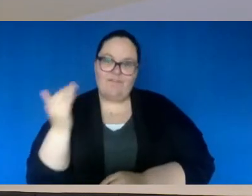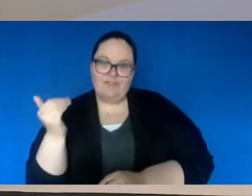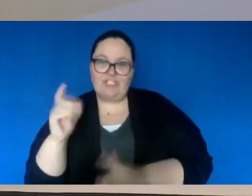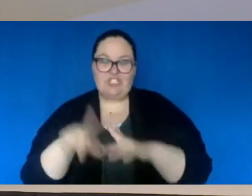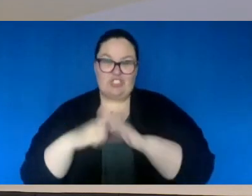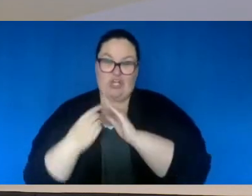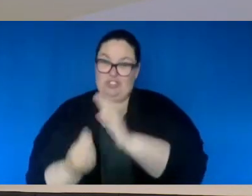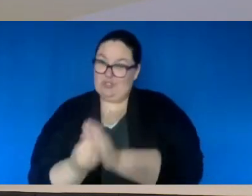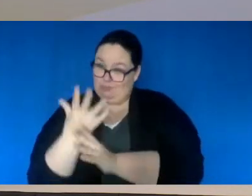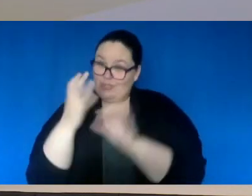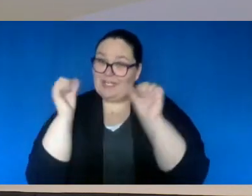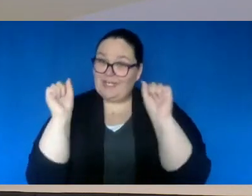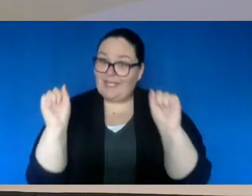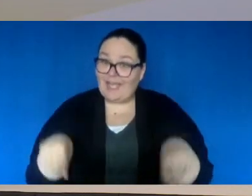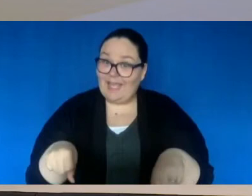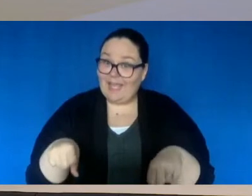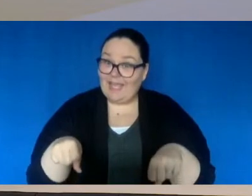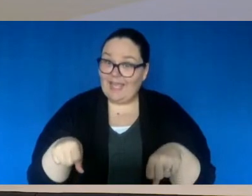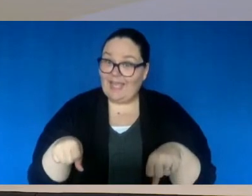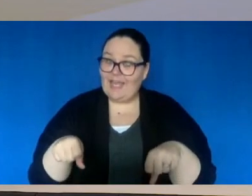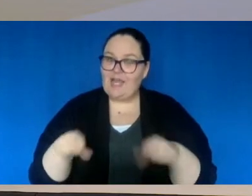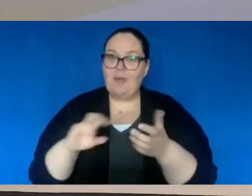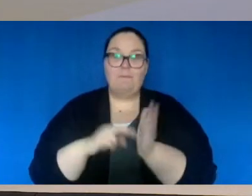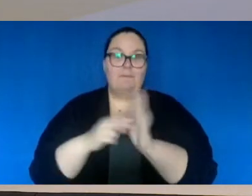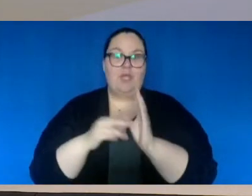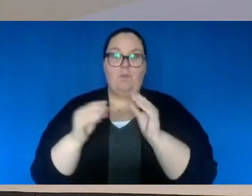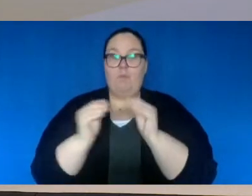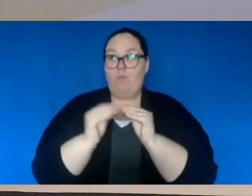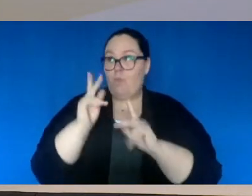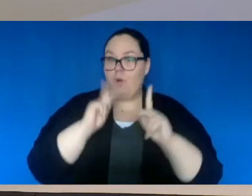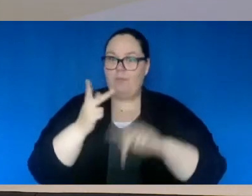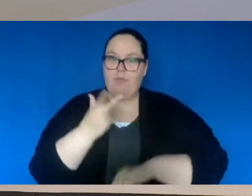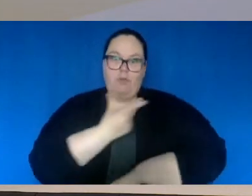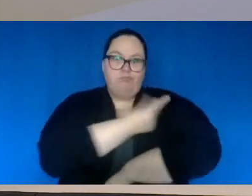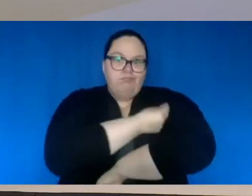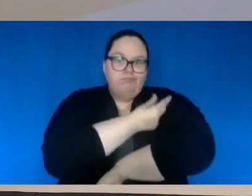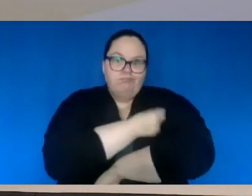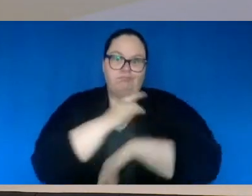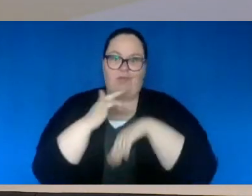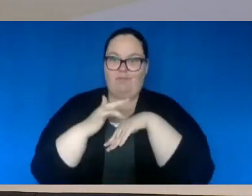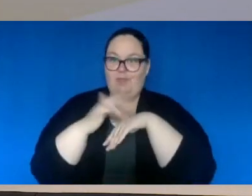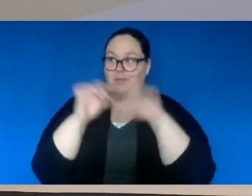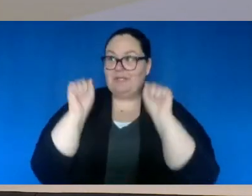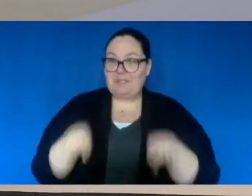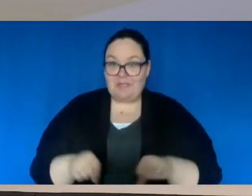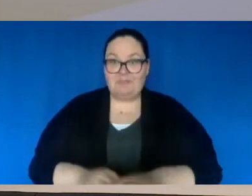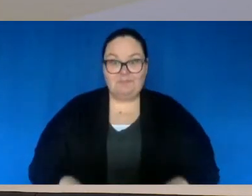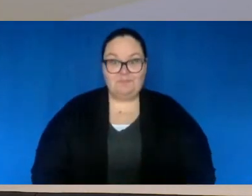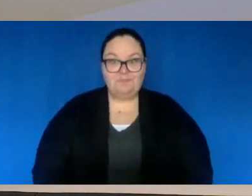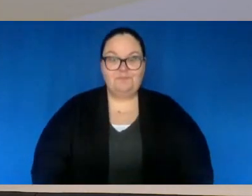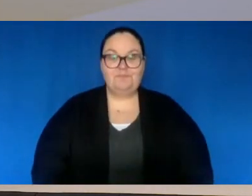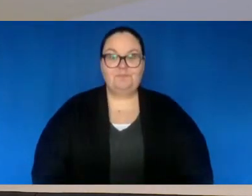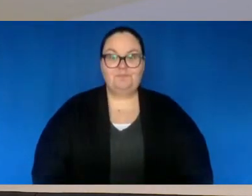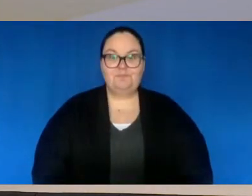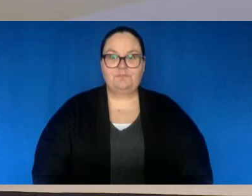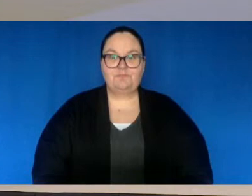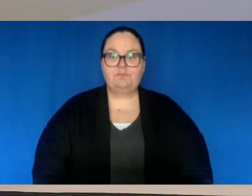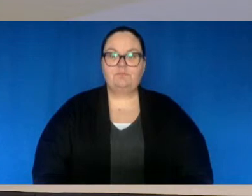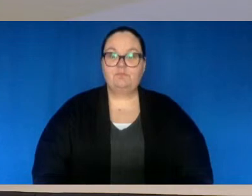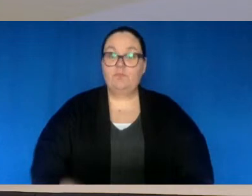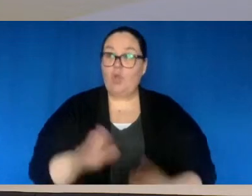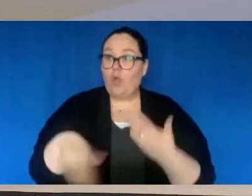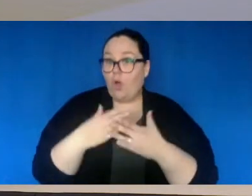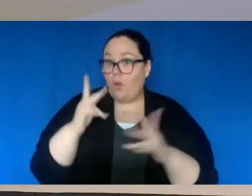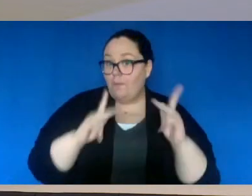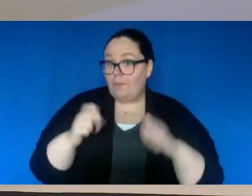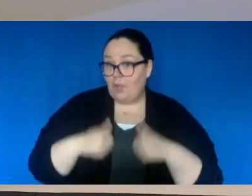spring, allowing us to expand the number of island residents eligible to receive the vaccine. Thank you to all island residents